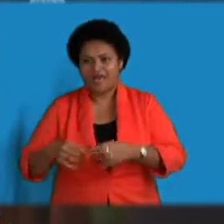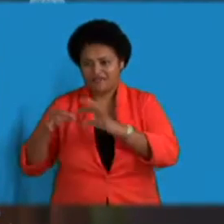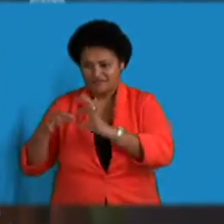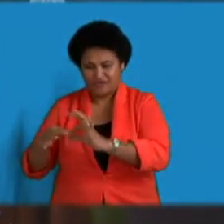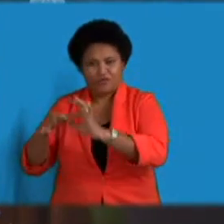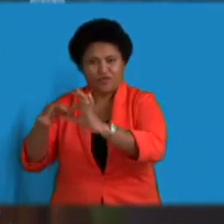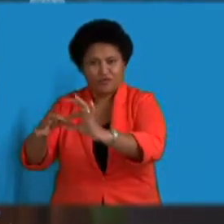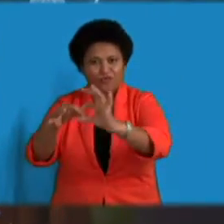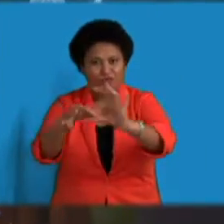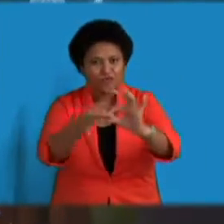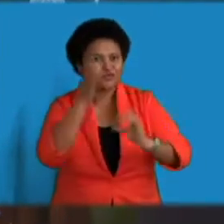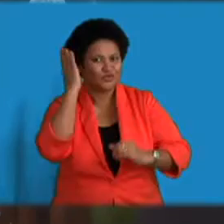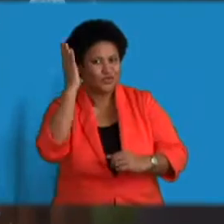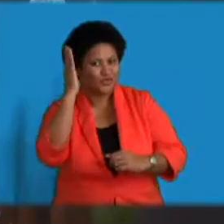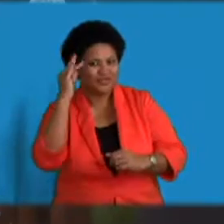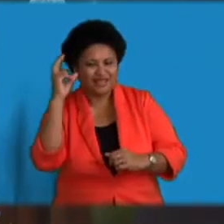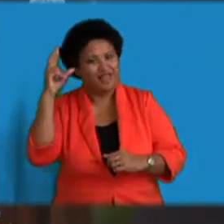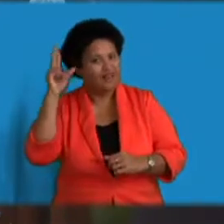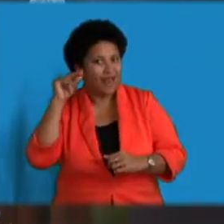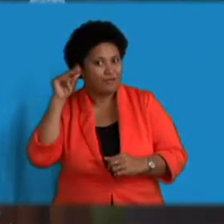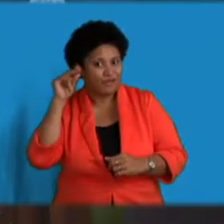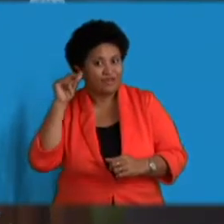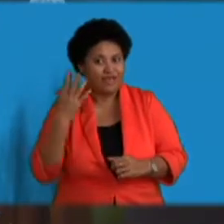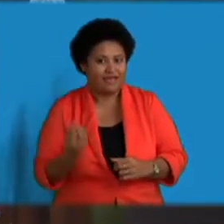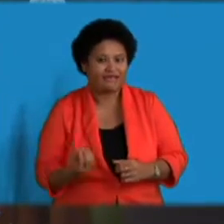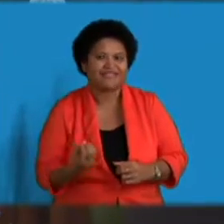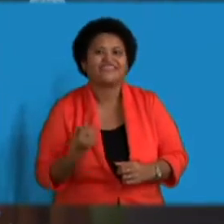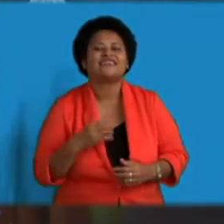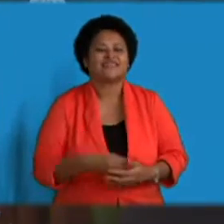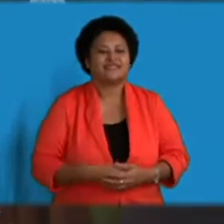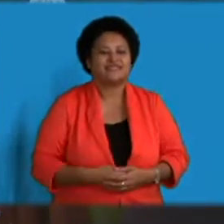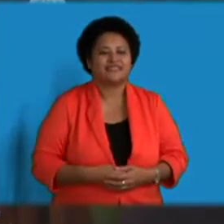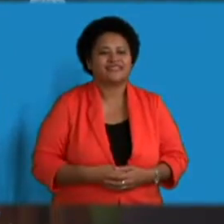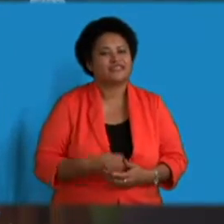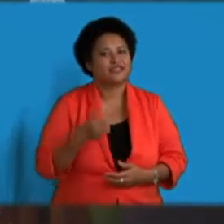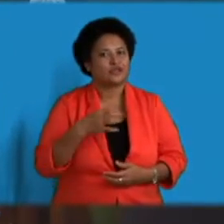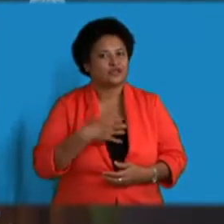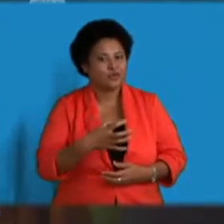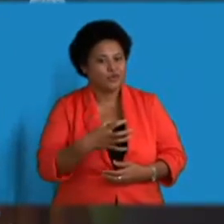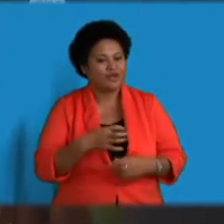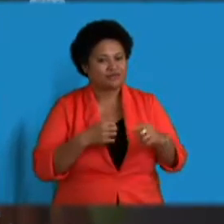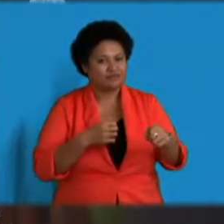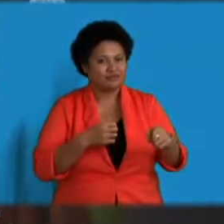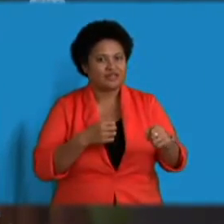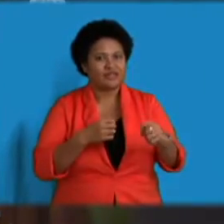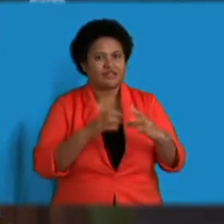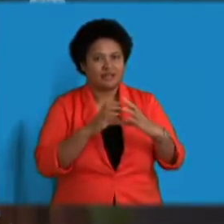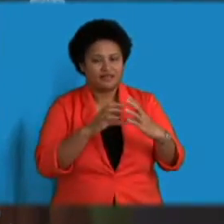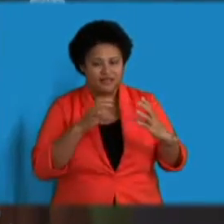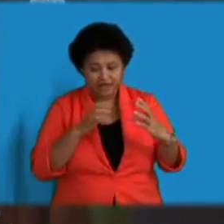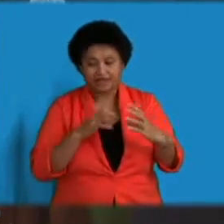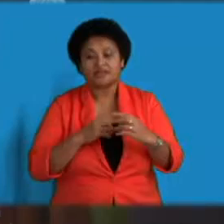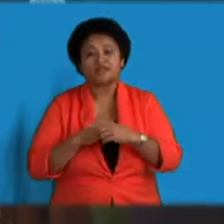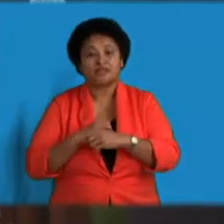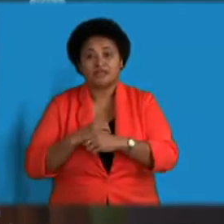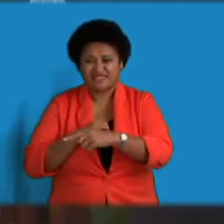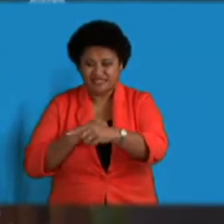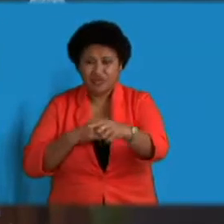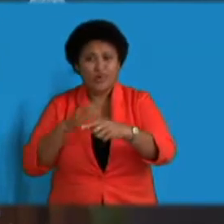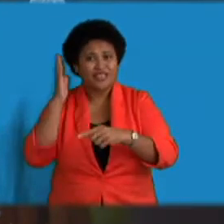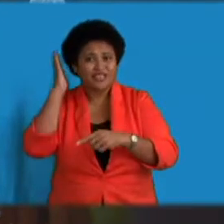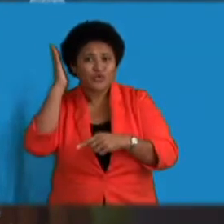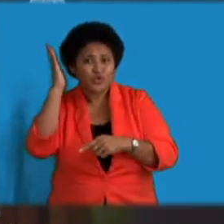that when we provide reading materials, there is a place to store, and there is a place for students to go